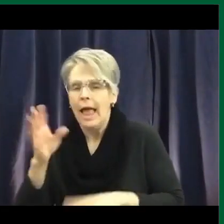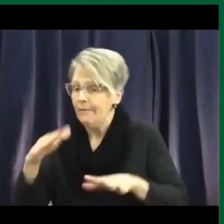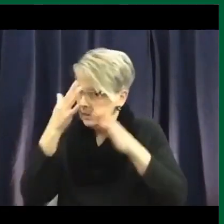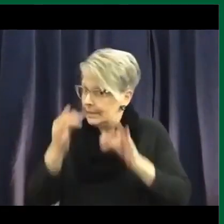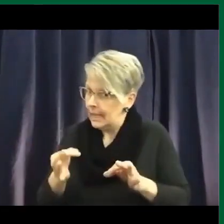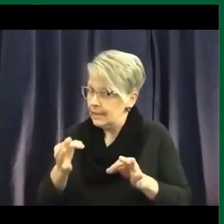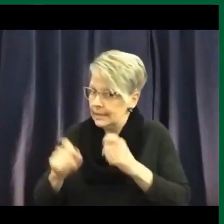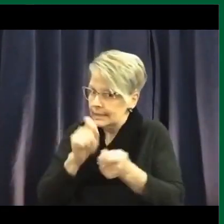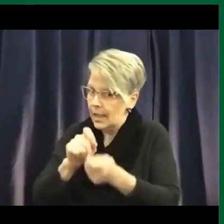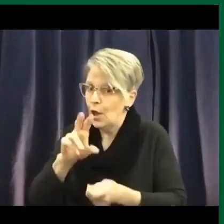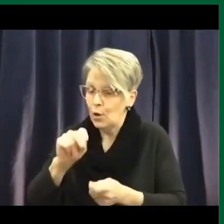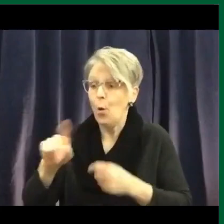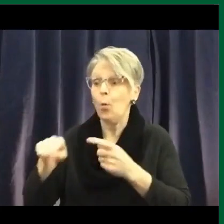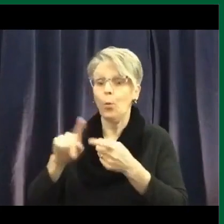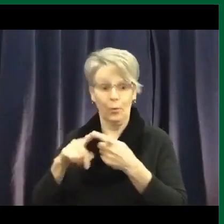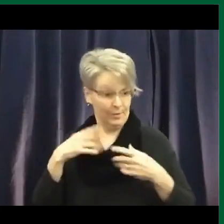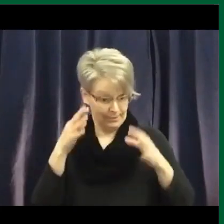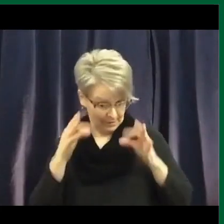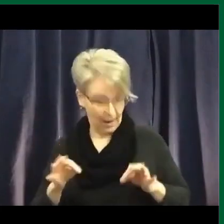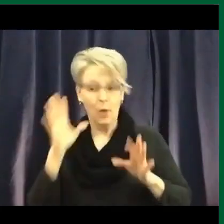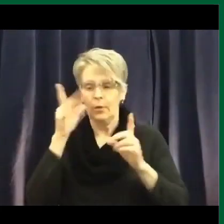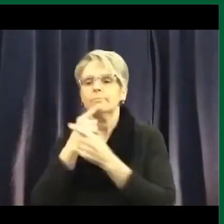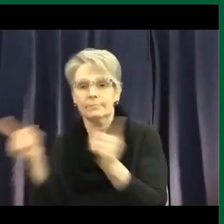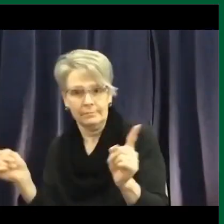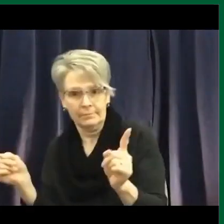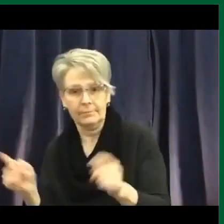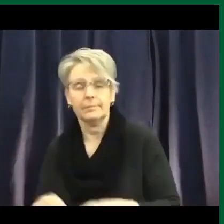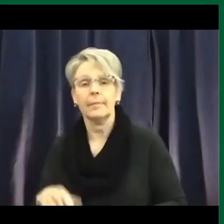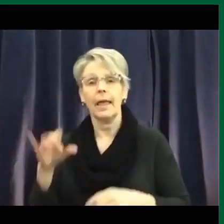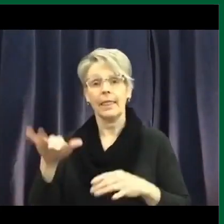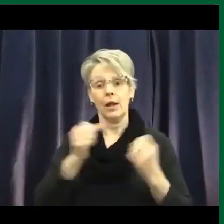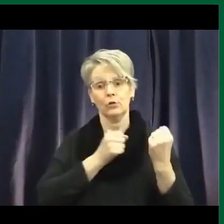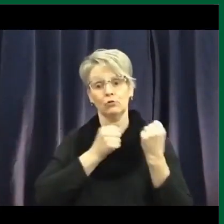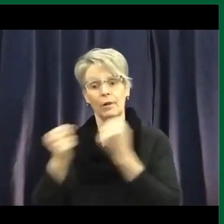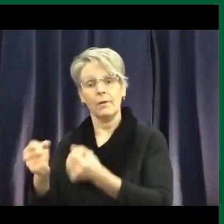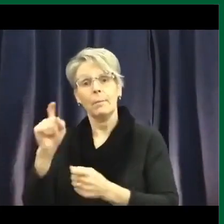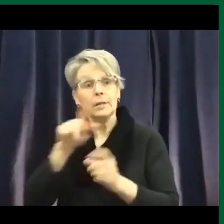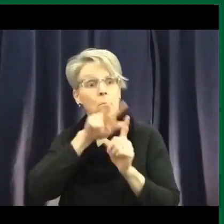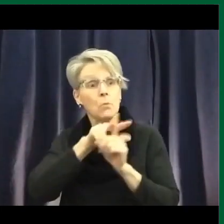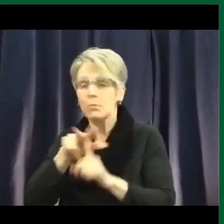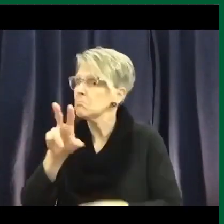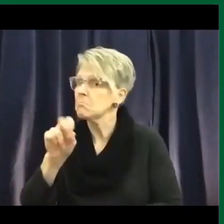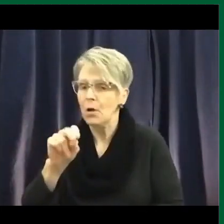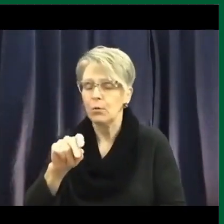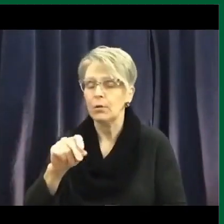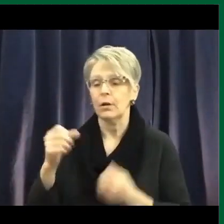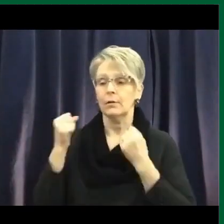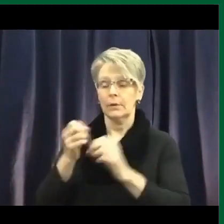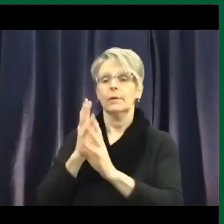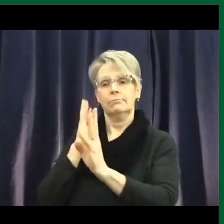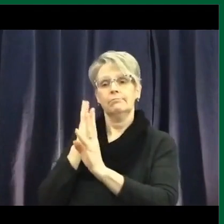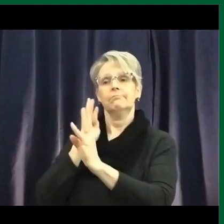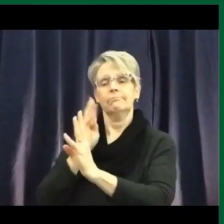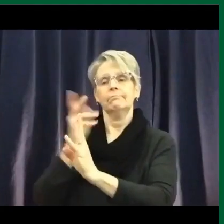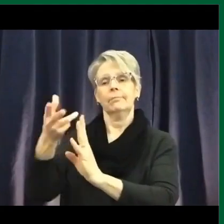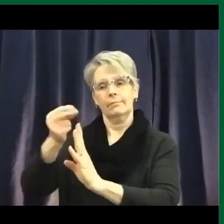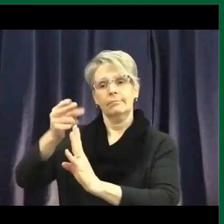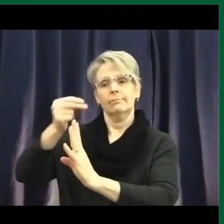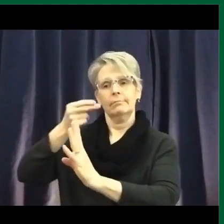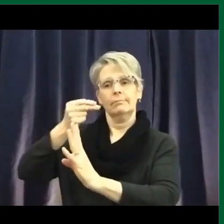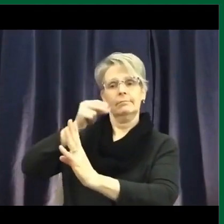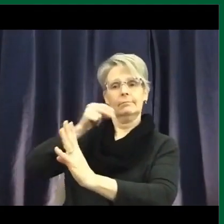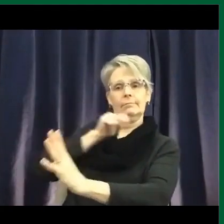happen as soon as we are able. The drive-through clinics are not by appointment, but they will be on a first-come, first-served basis.